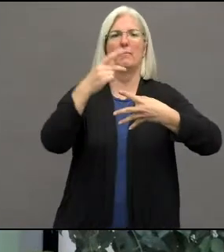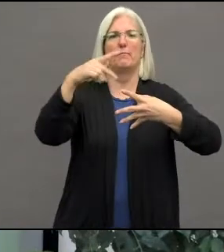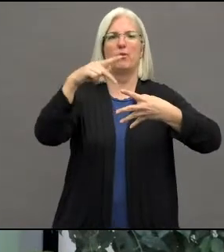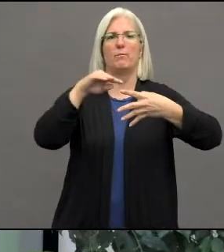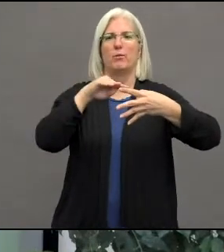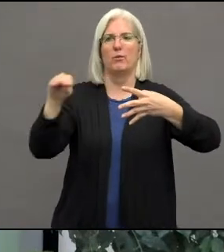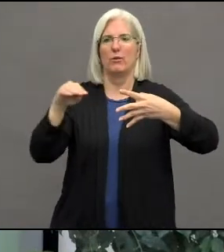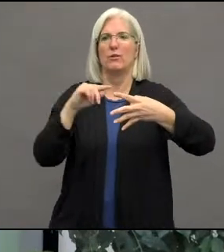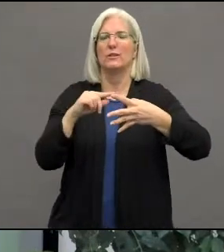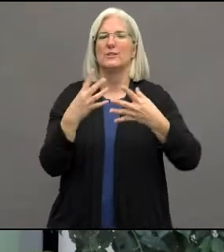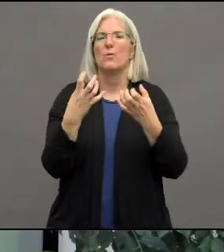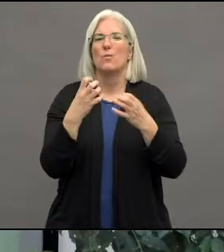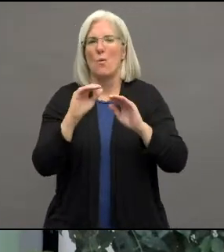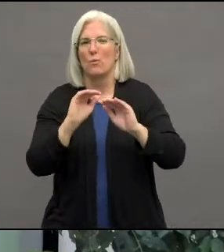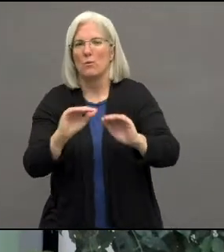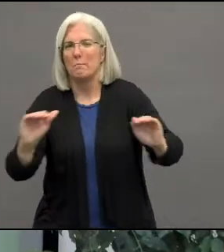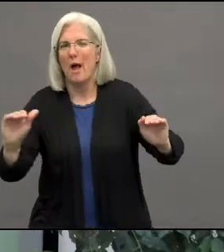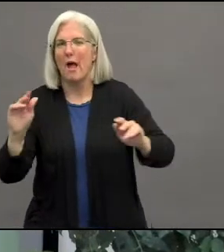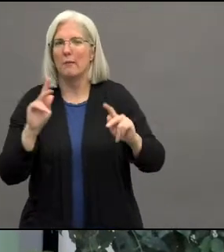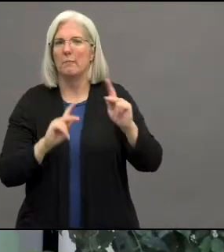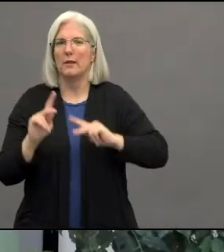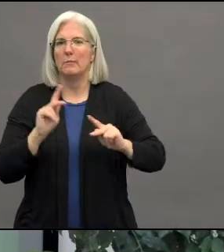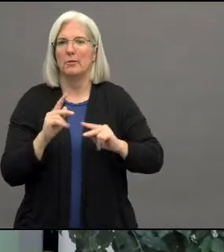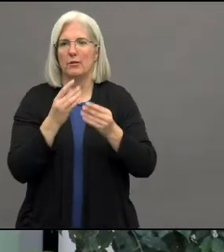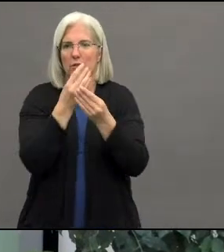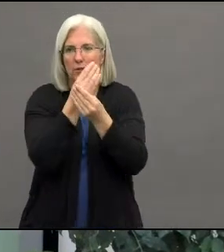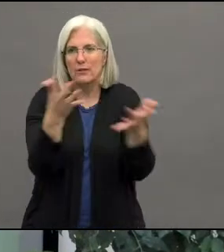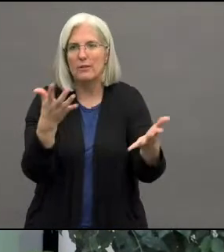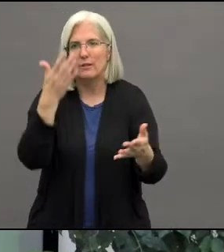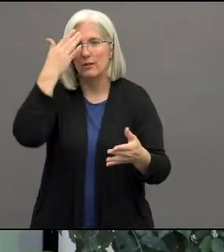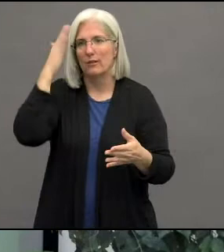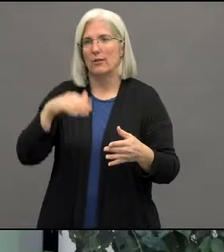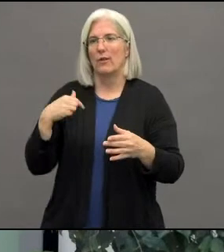audience that there is also a new capacity